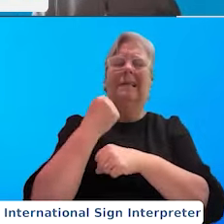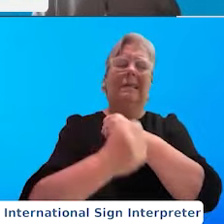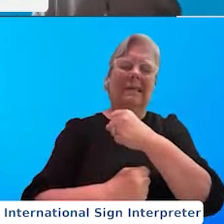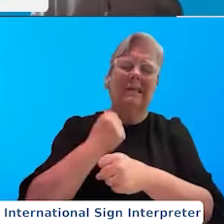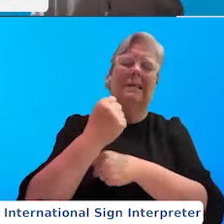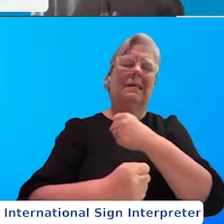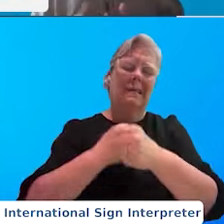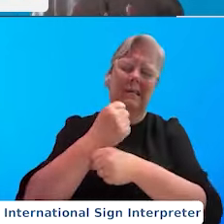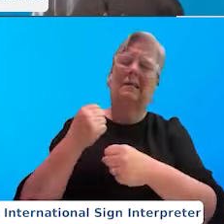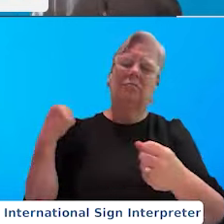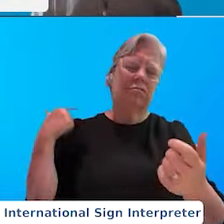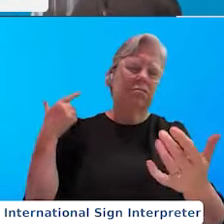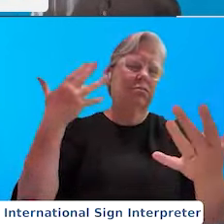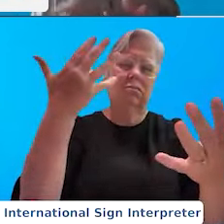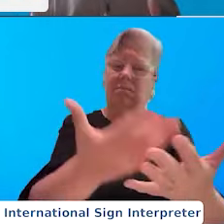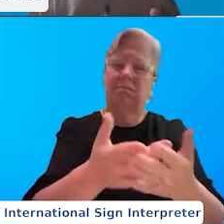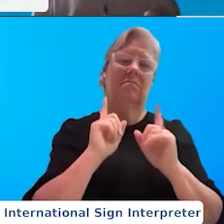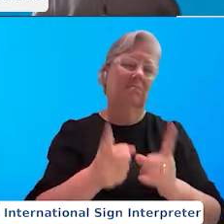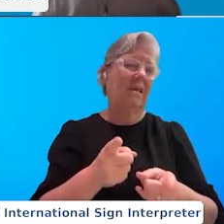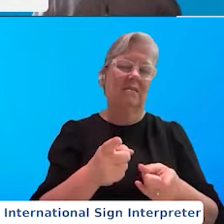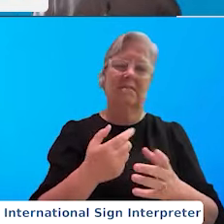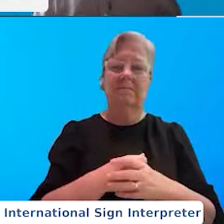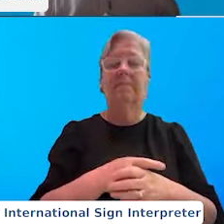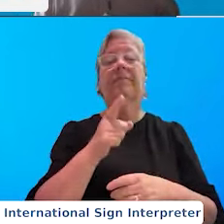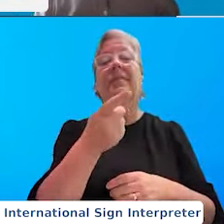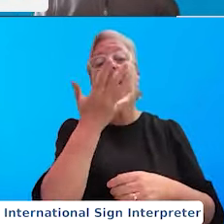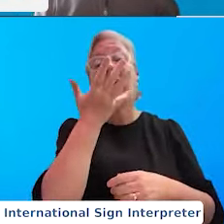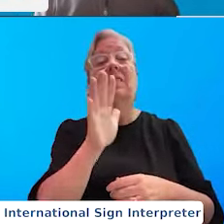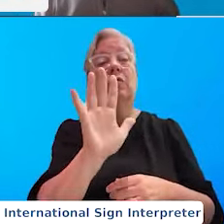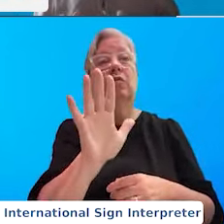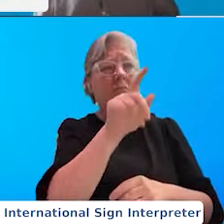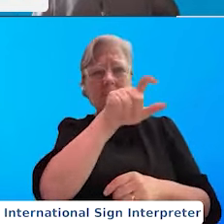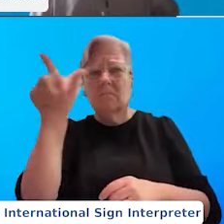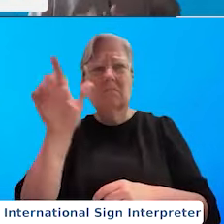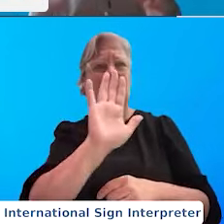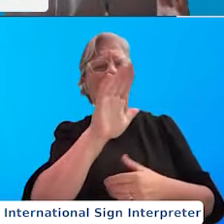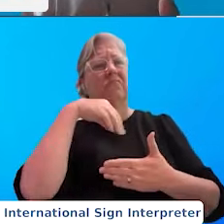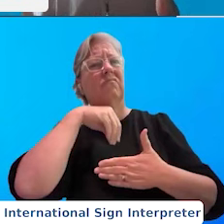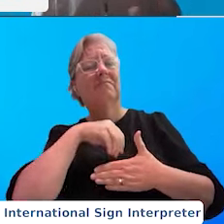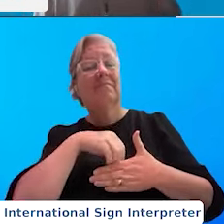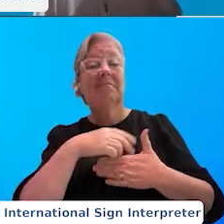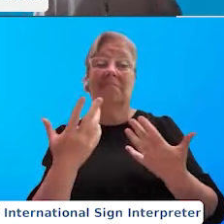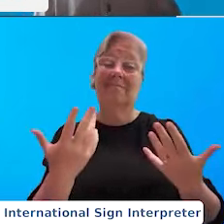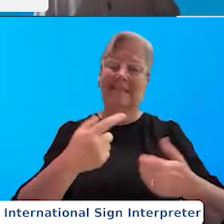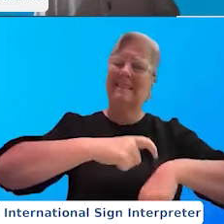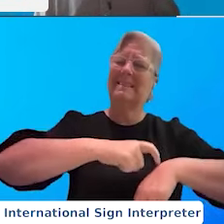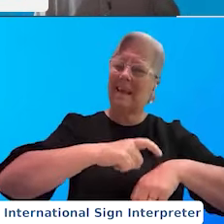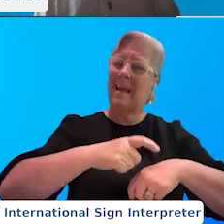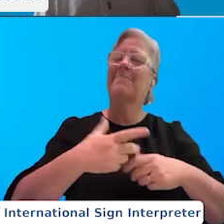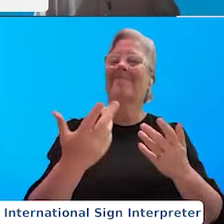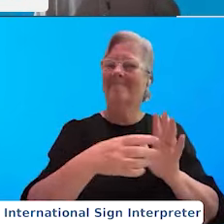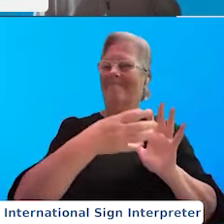is accessible, or that we retrofit existing systems, websites and facilities